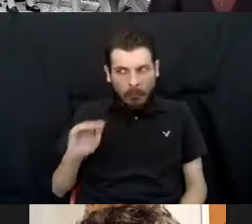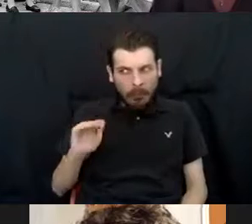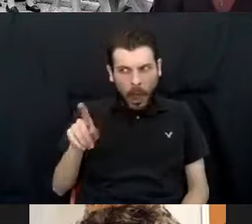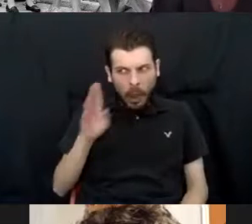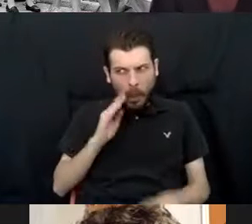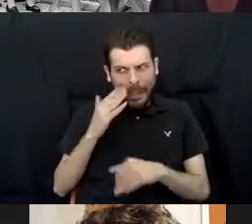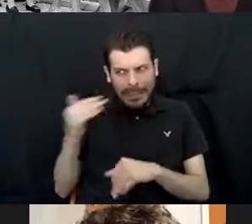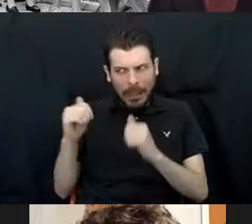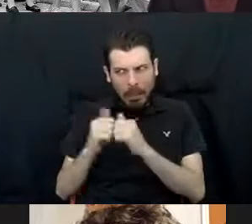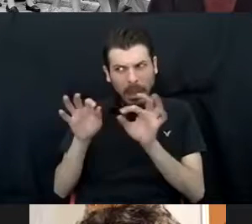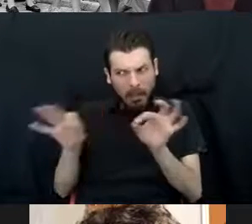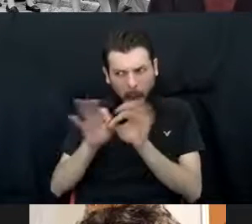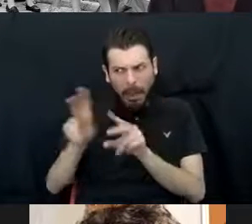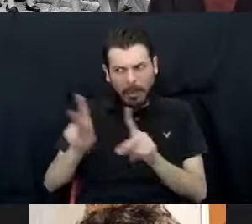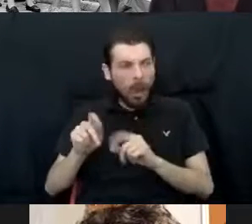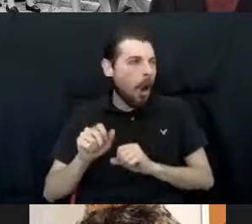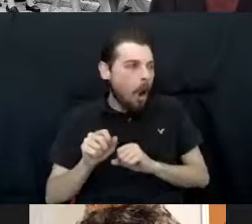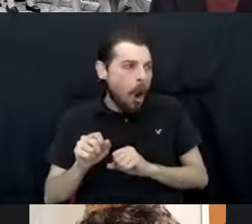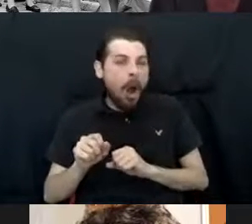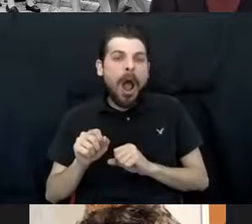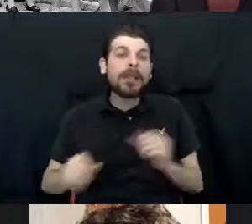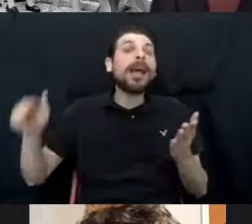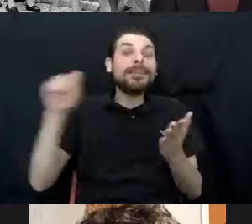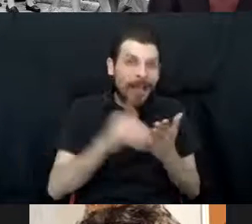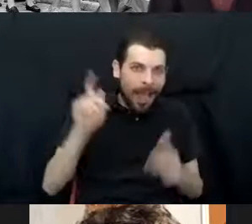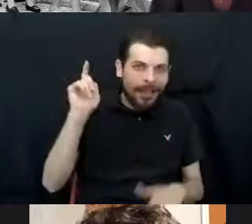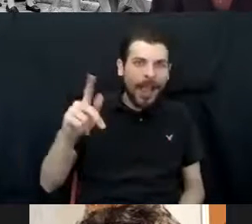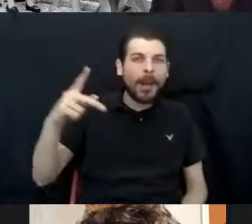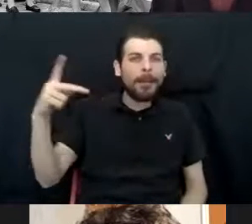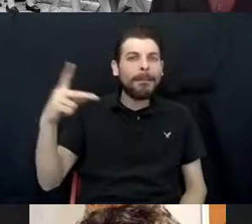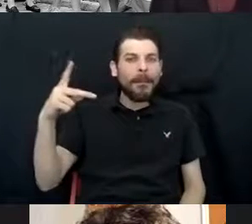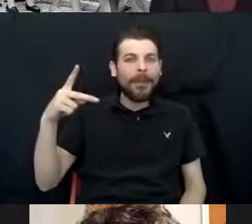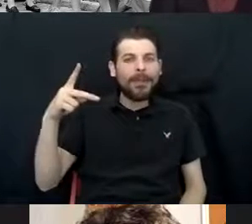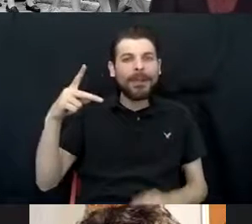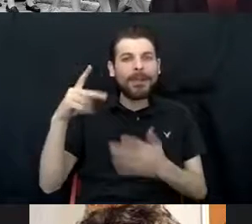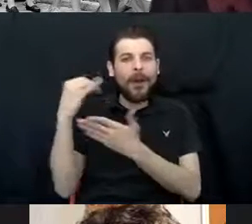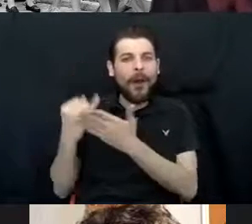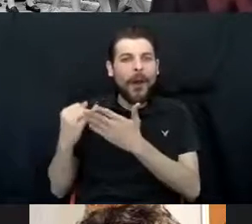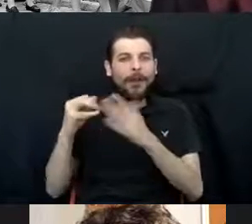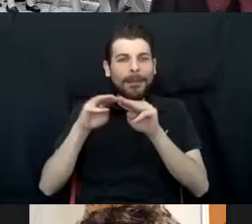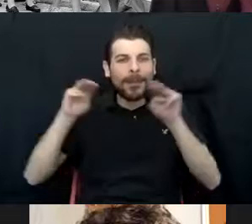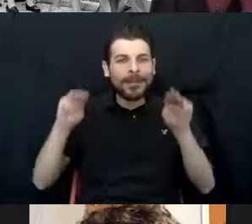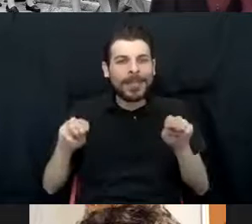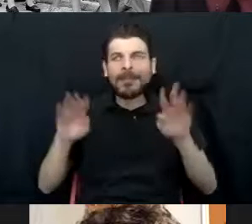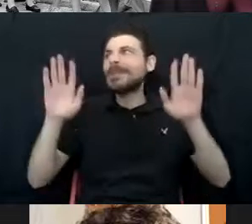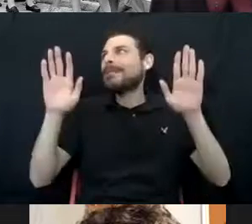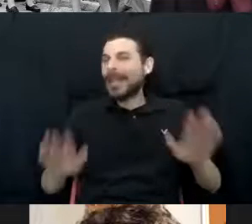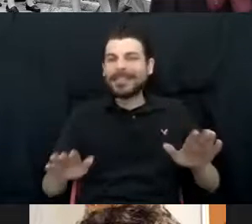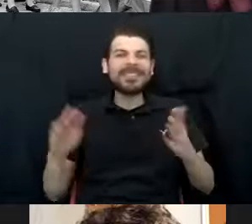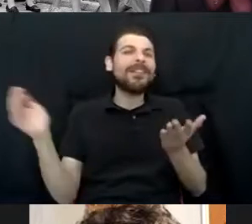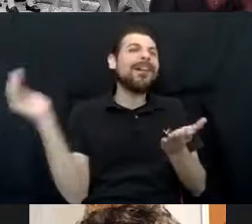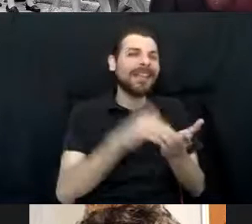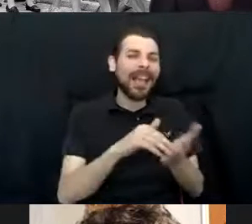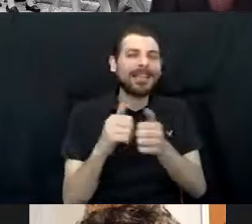important people. And then it happened again at the Portland Art Museum. One of the last all of us got to be together. And so I'm just thankful